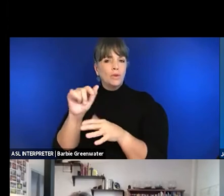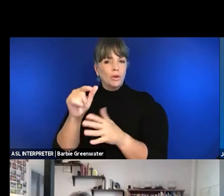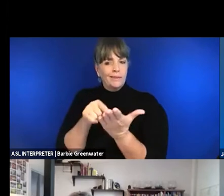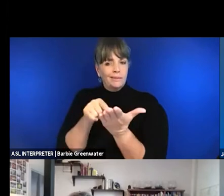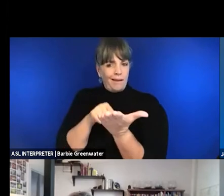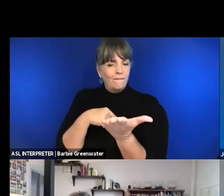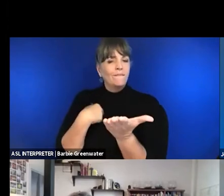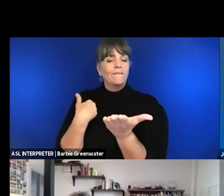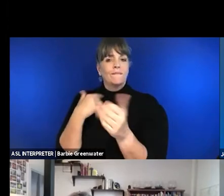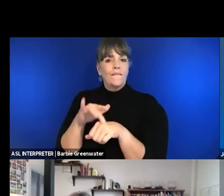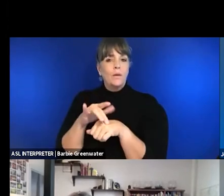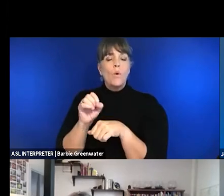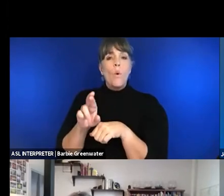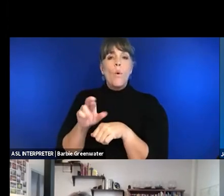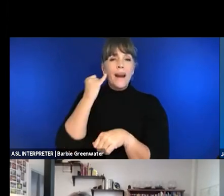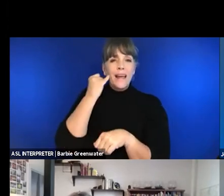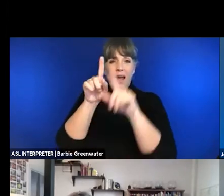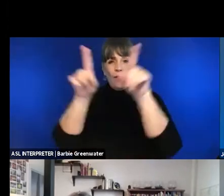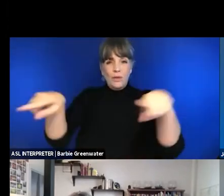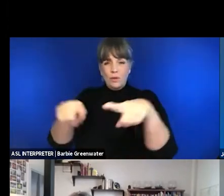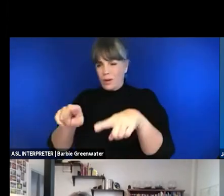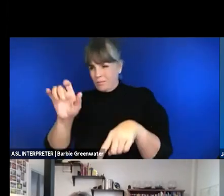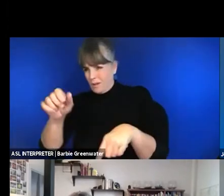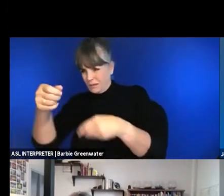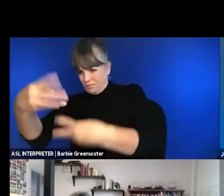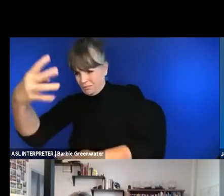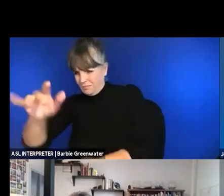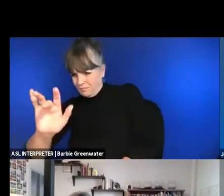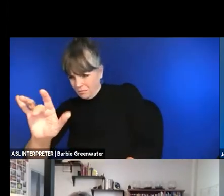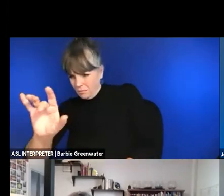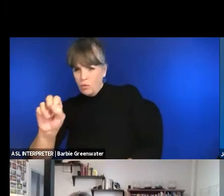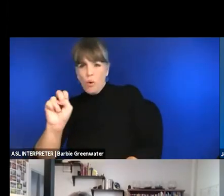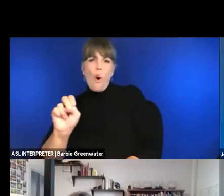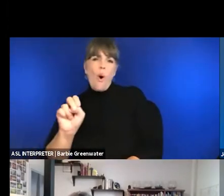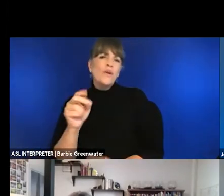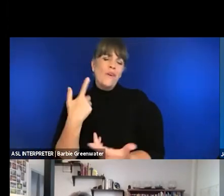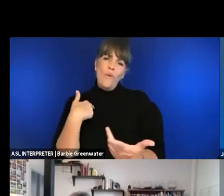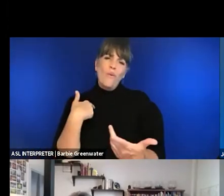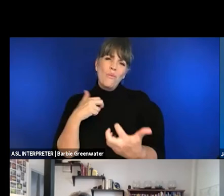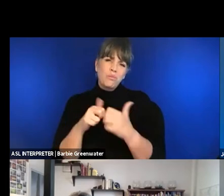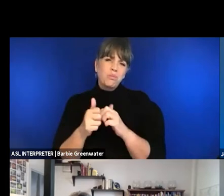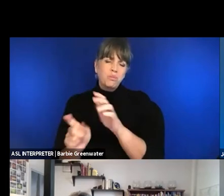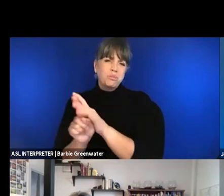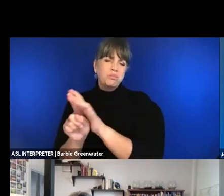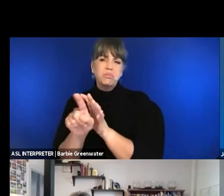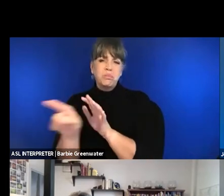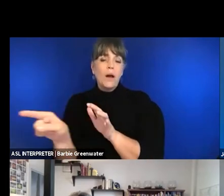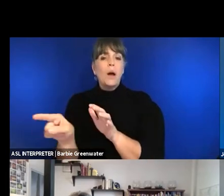on. But I think, those problems are certainly being minimized by things like